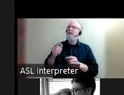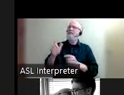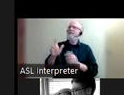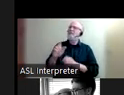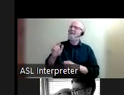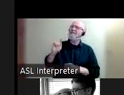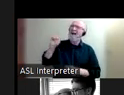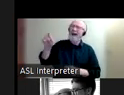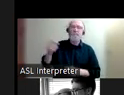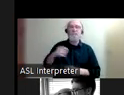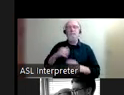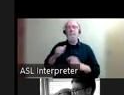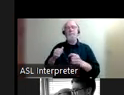great